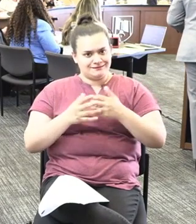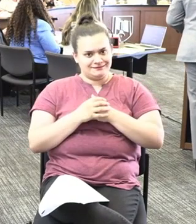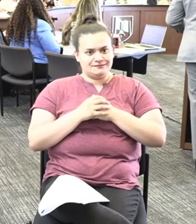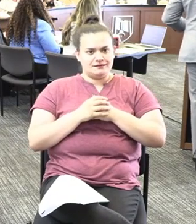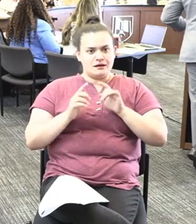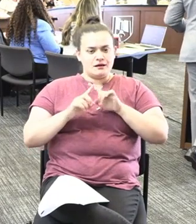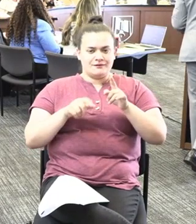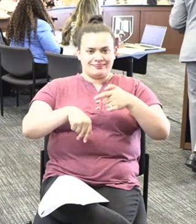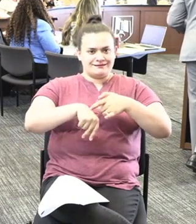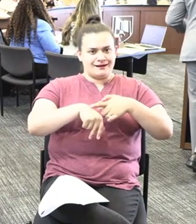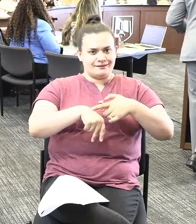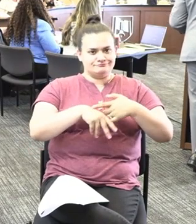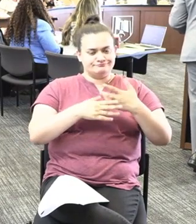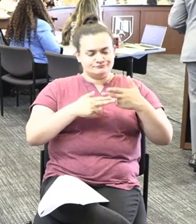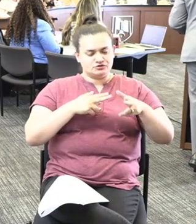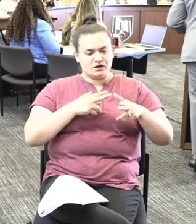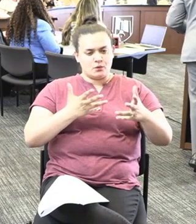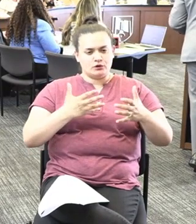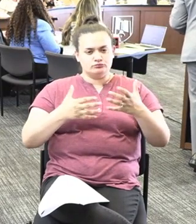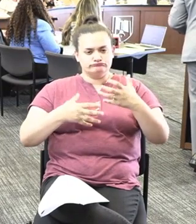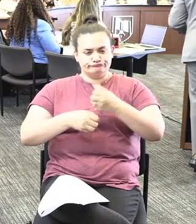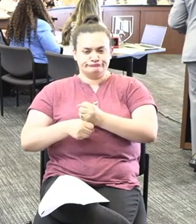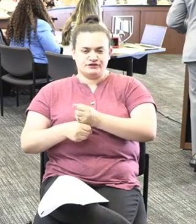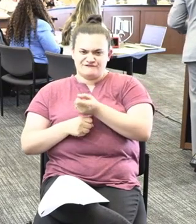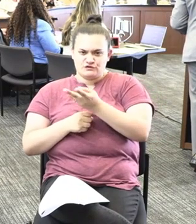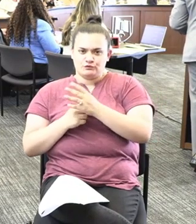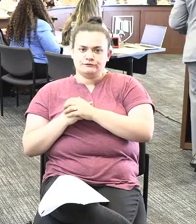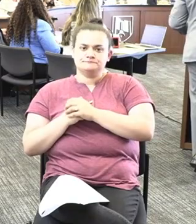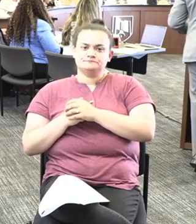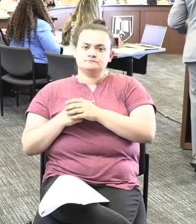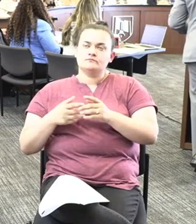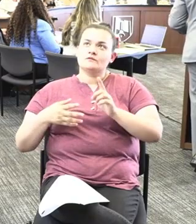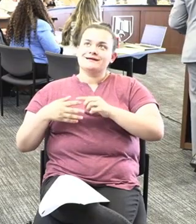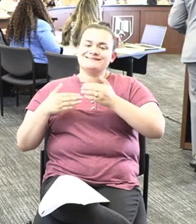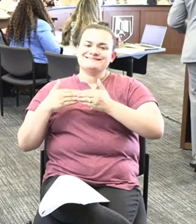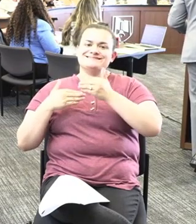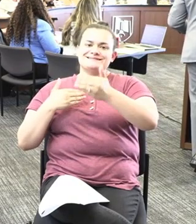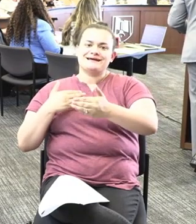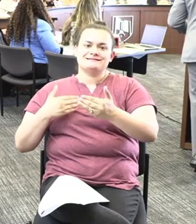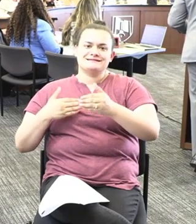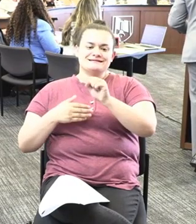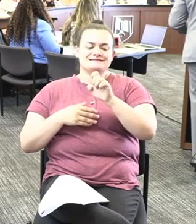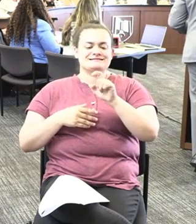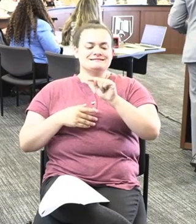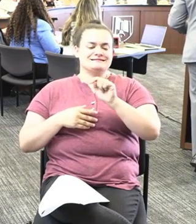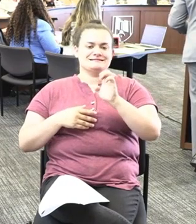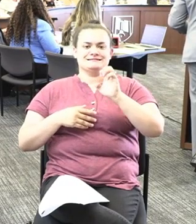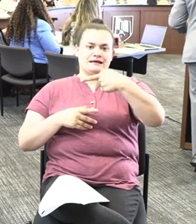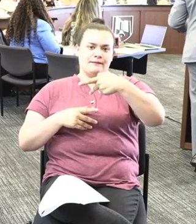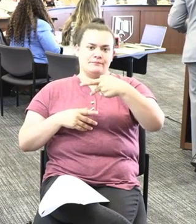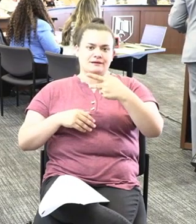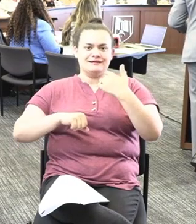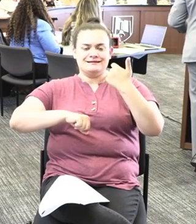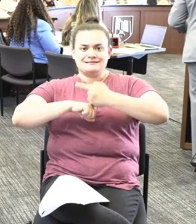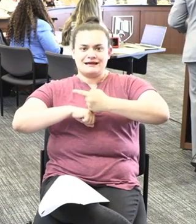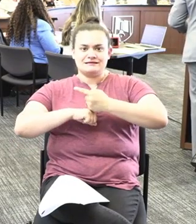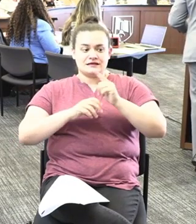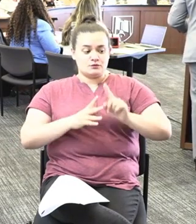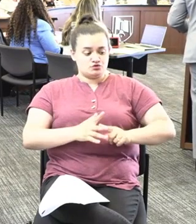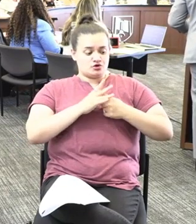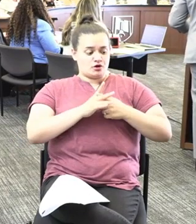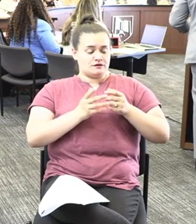but given the time, I just want to highlight a few. One is our Next Step Days. Our Next Step Days was piloted in